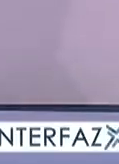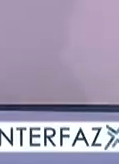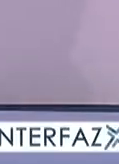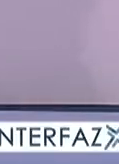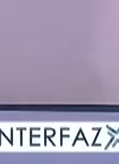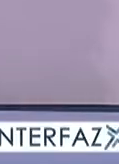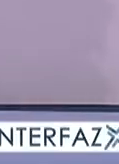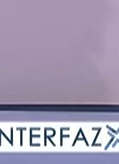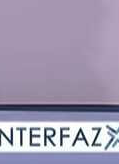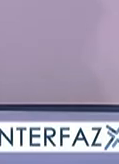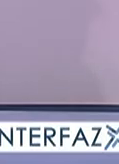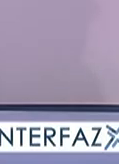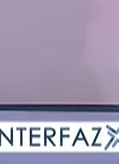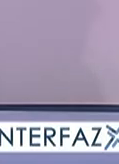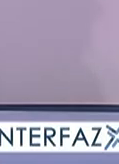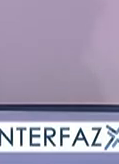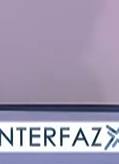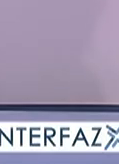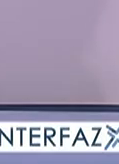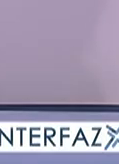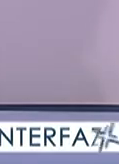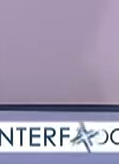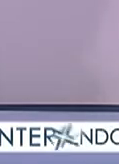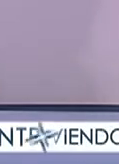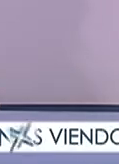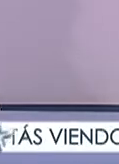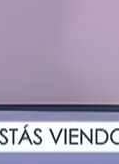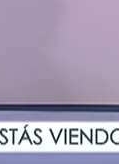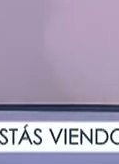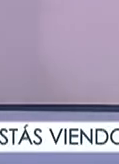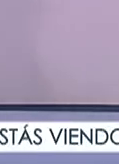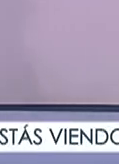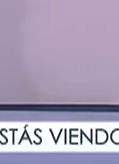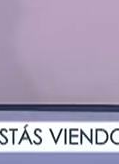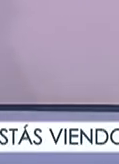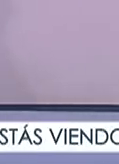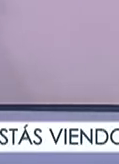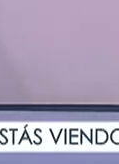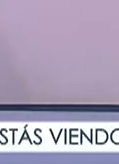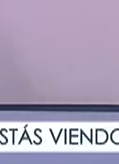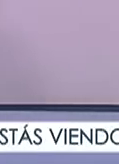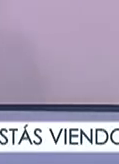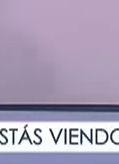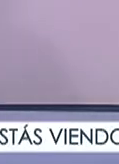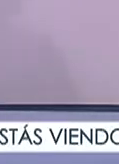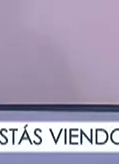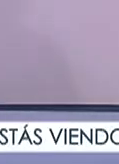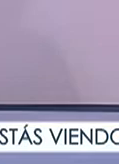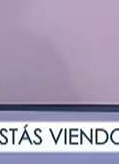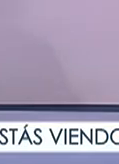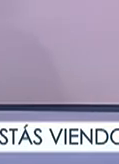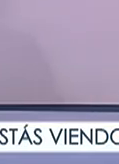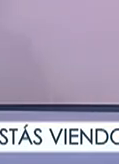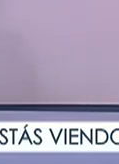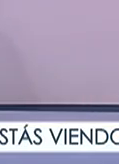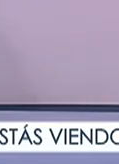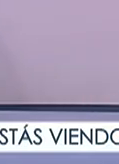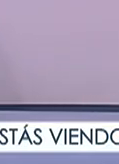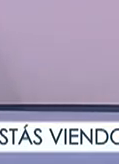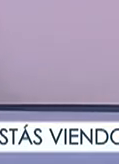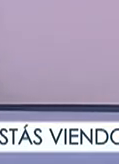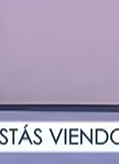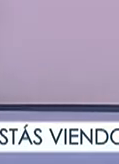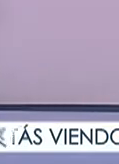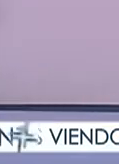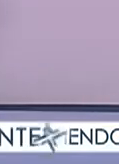because I really accept everything. When we go, did you talk about the method of how we choose where we're going?